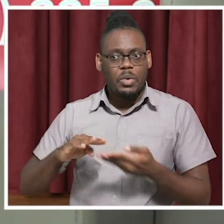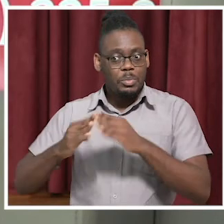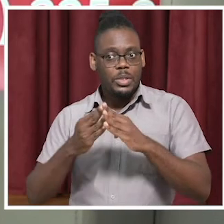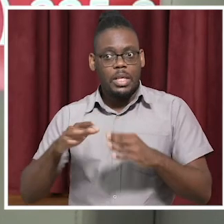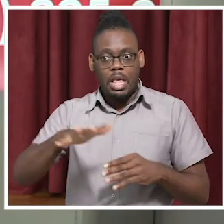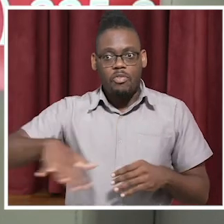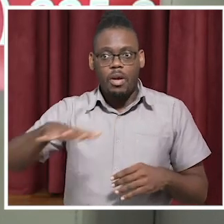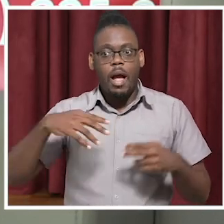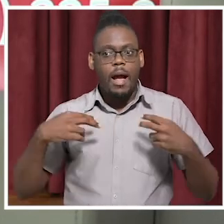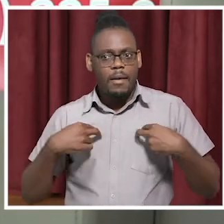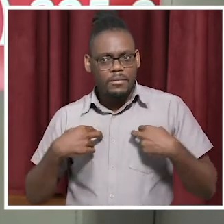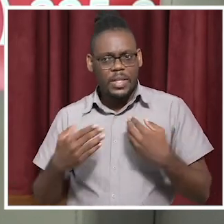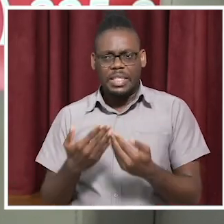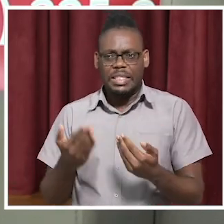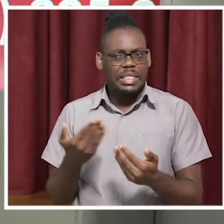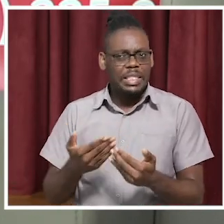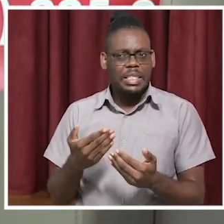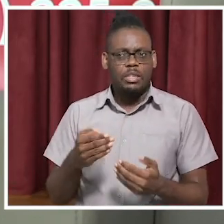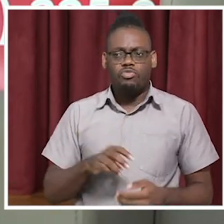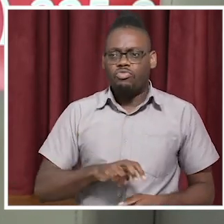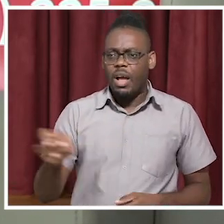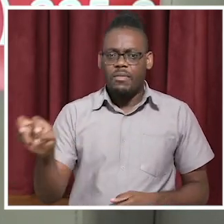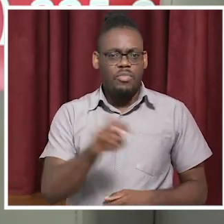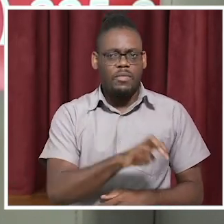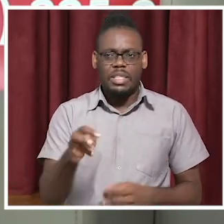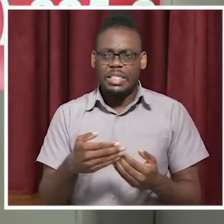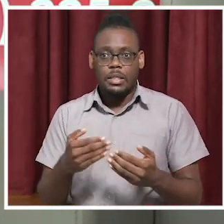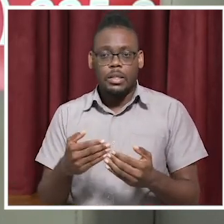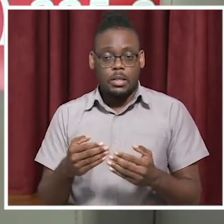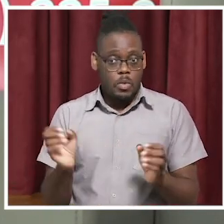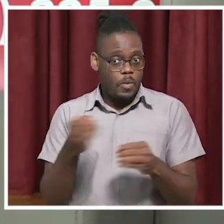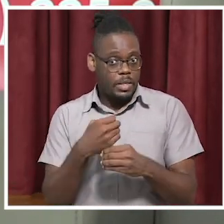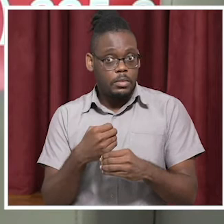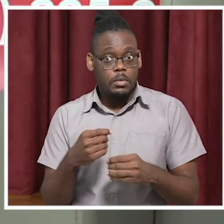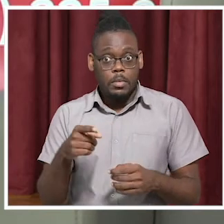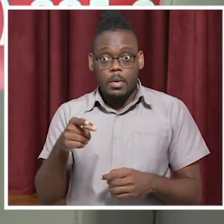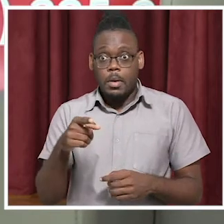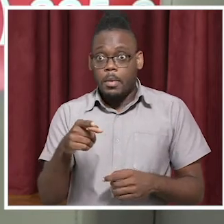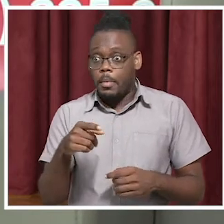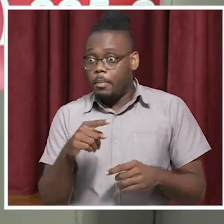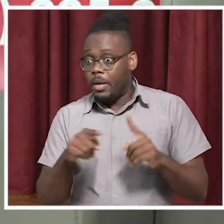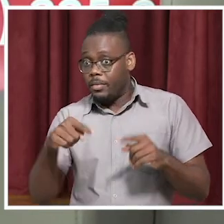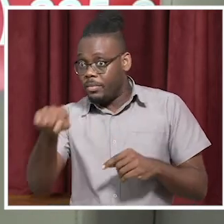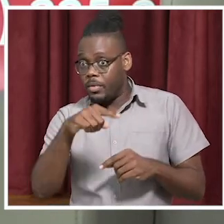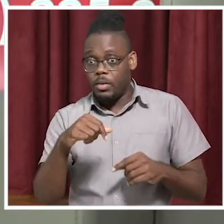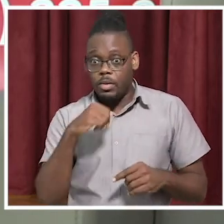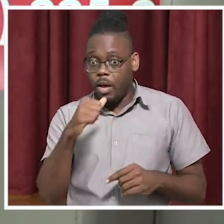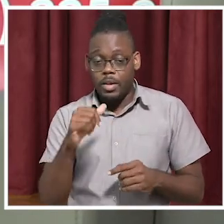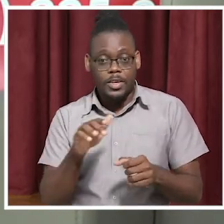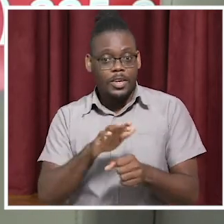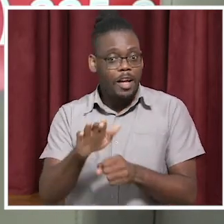internet accessibility. Right. So we go to them as much as we can. We get out into the community to reach